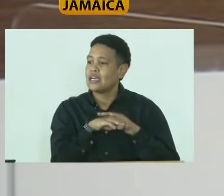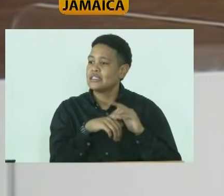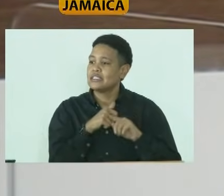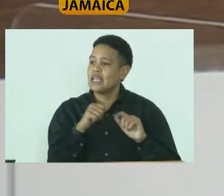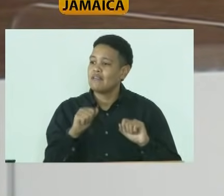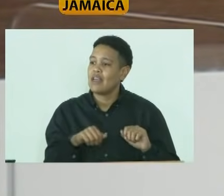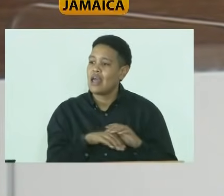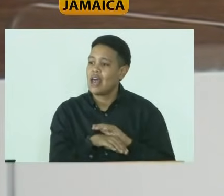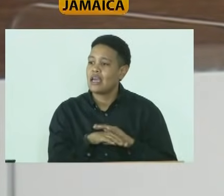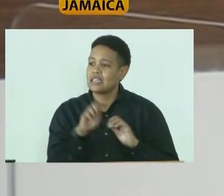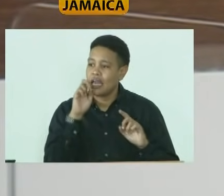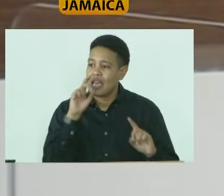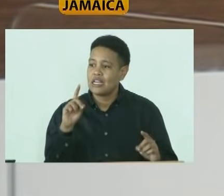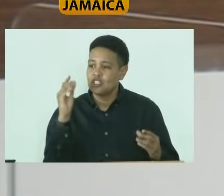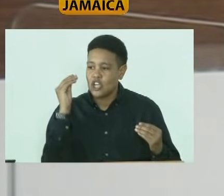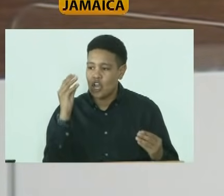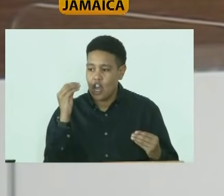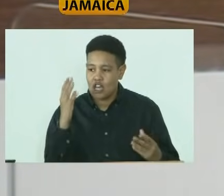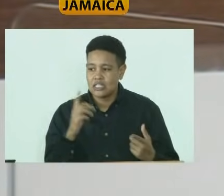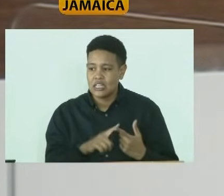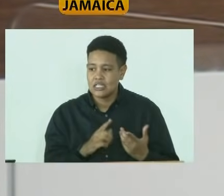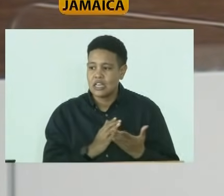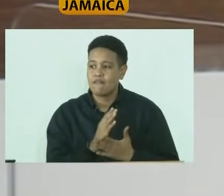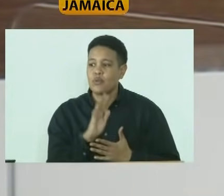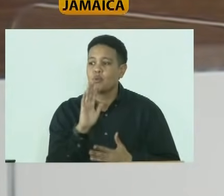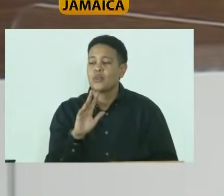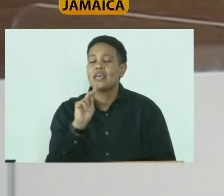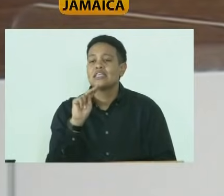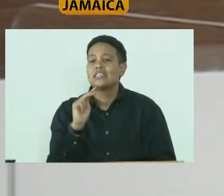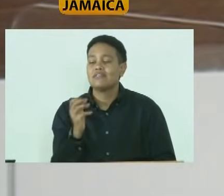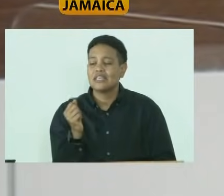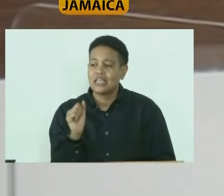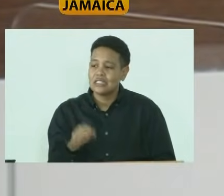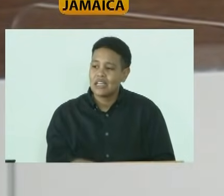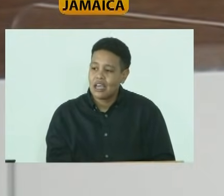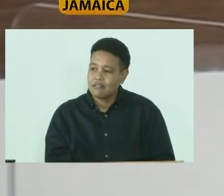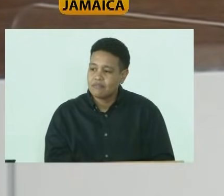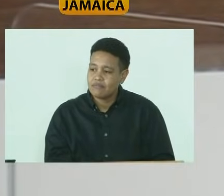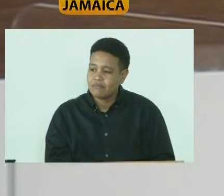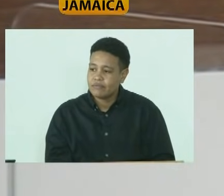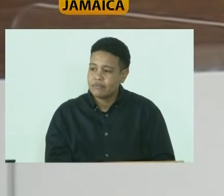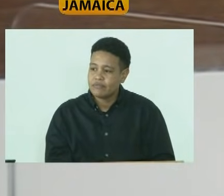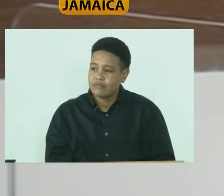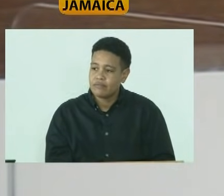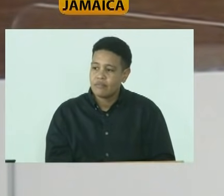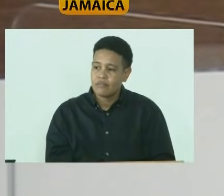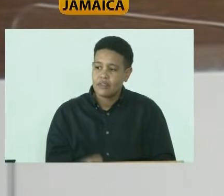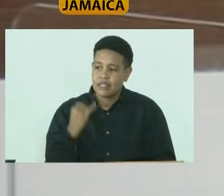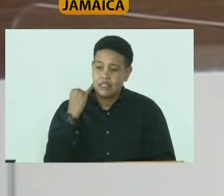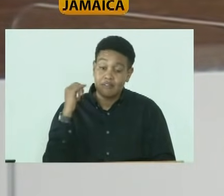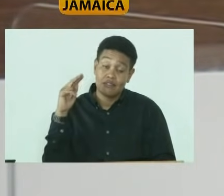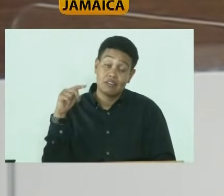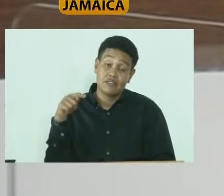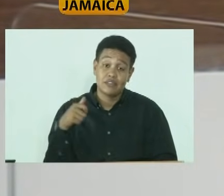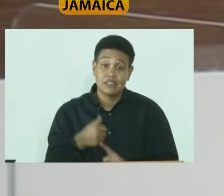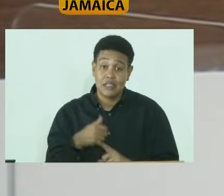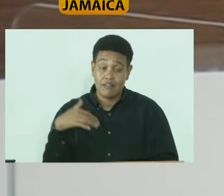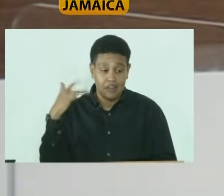access educational content via their television, even if the television is not a smart